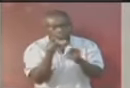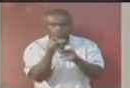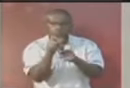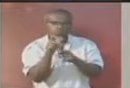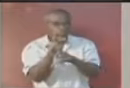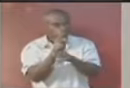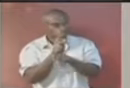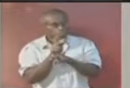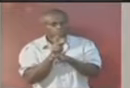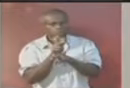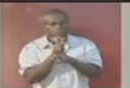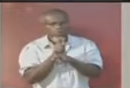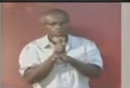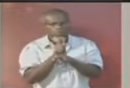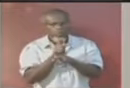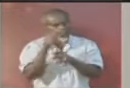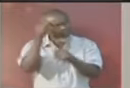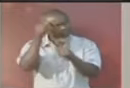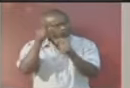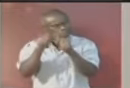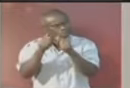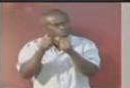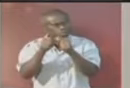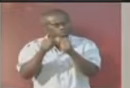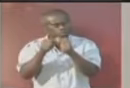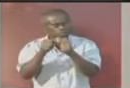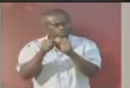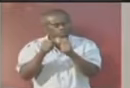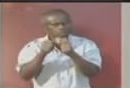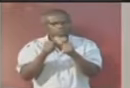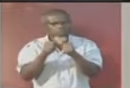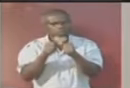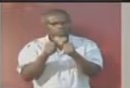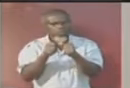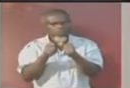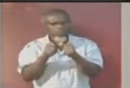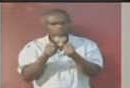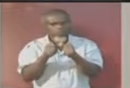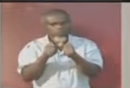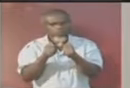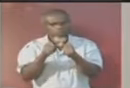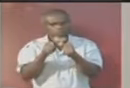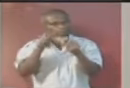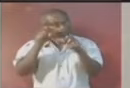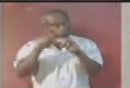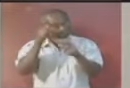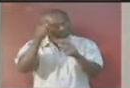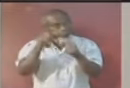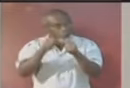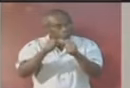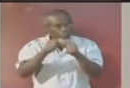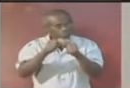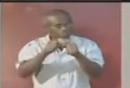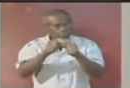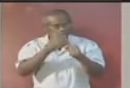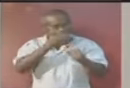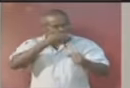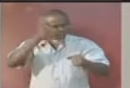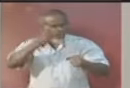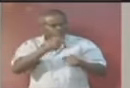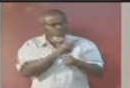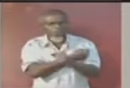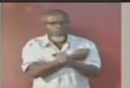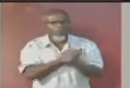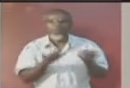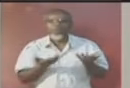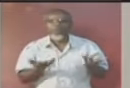But the point is just in my mind, that may not be true. But the point I'm getting at is that the best vaccine you can take is the one you can